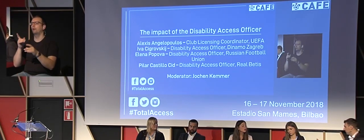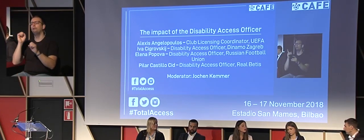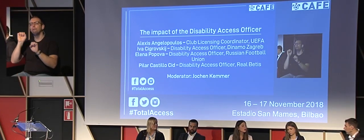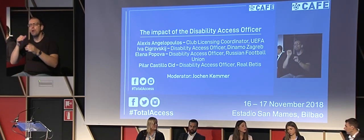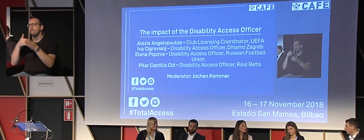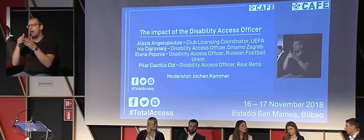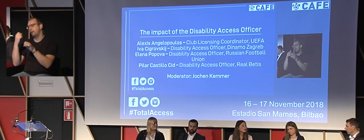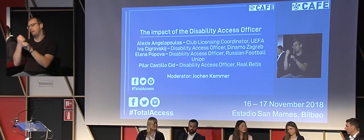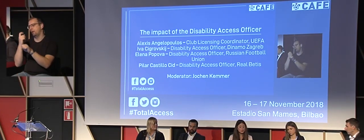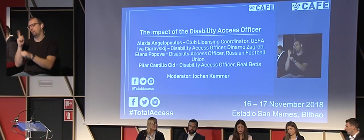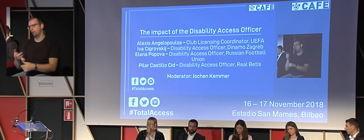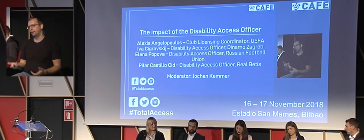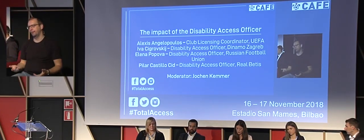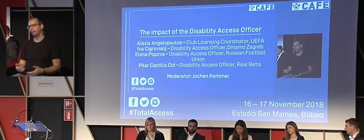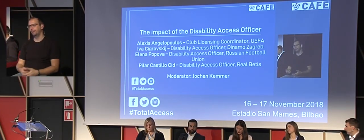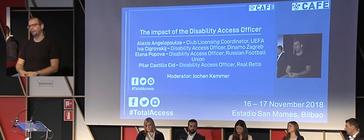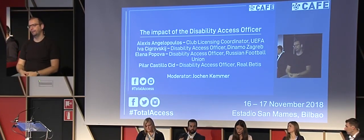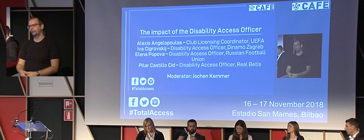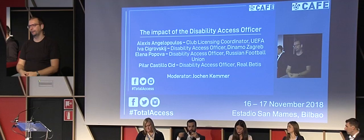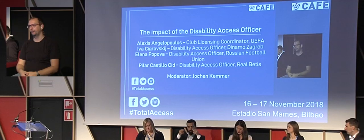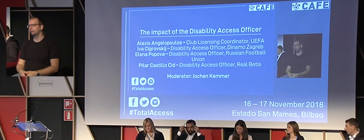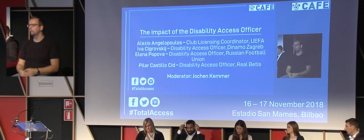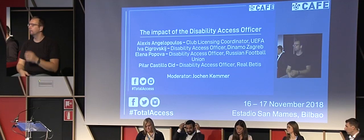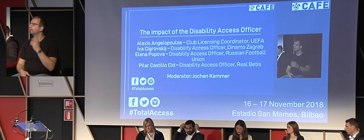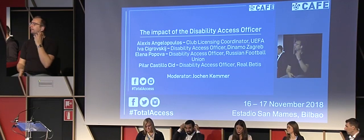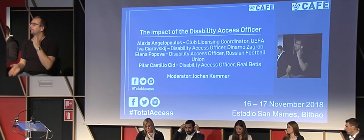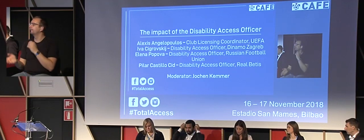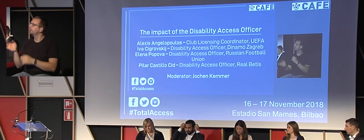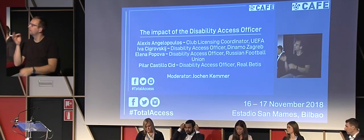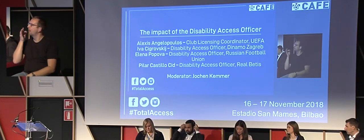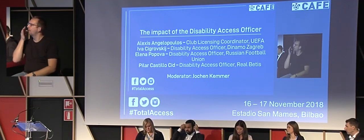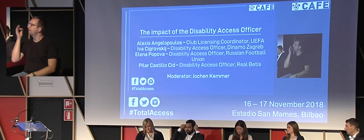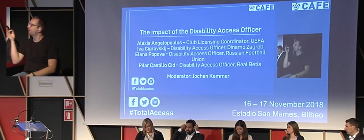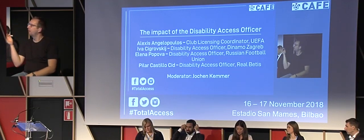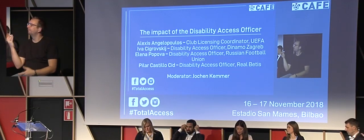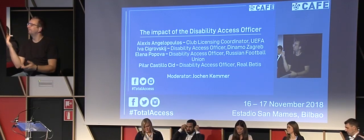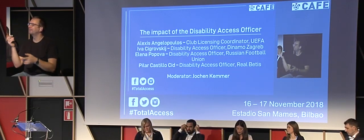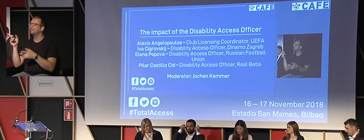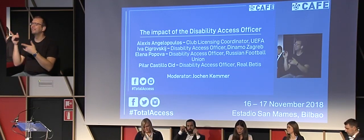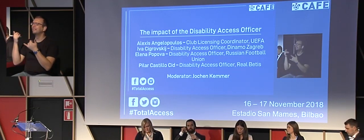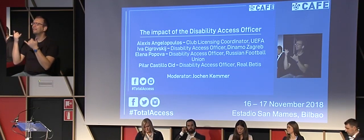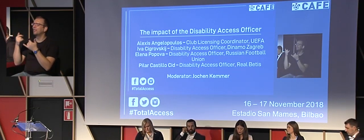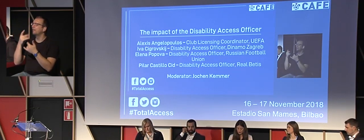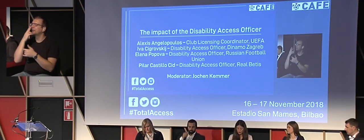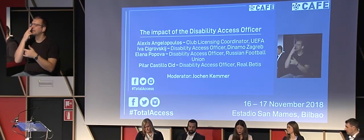the activities you mentioned, on the number of disabled people attending your games?